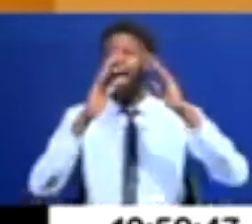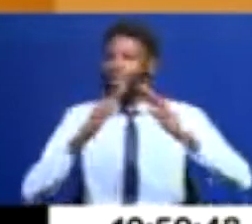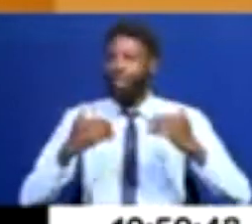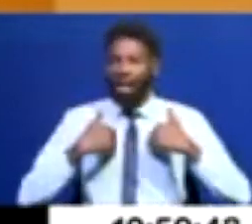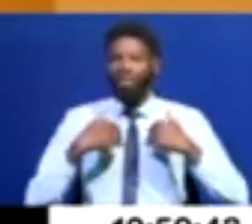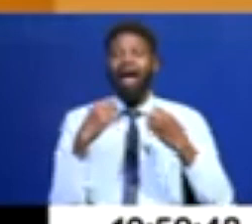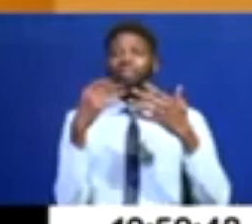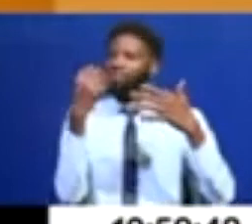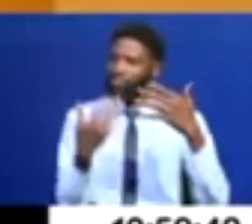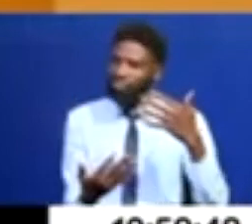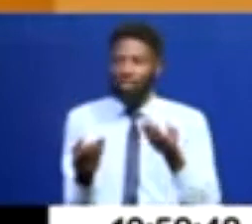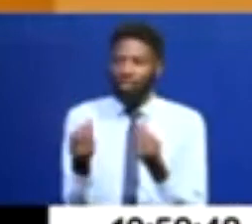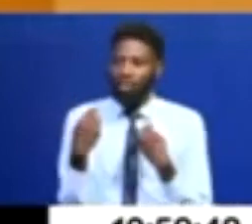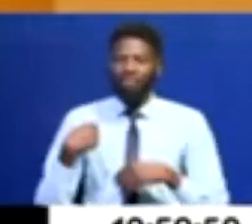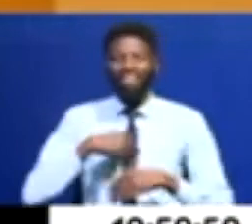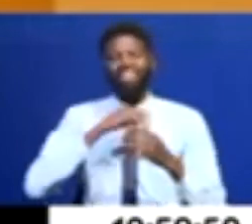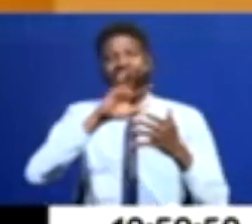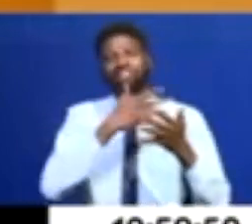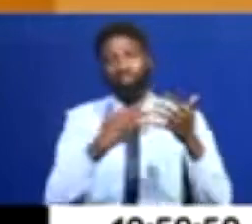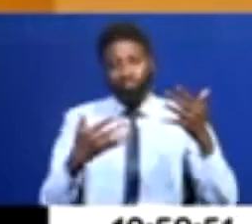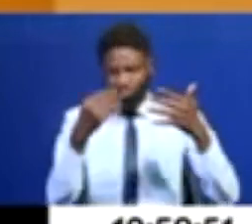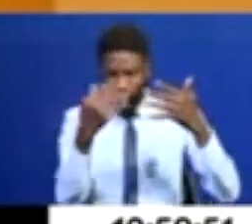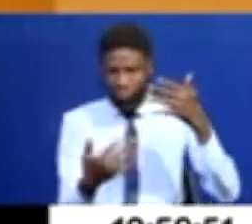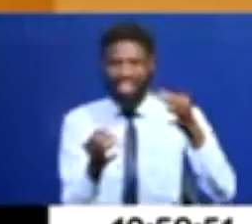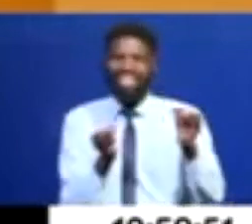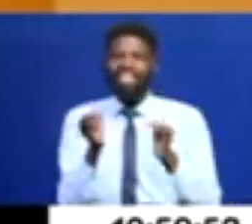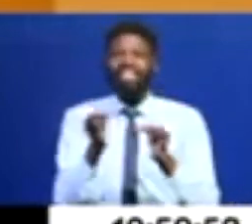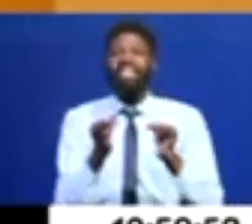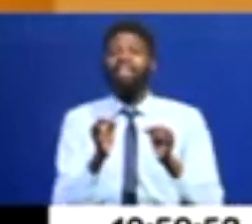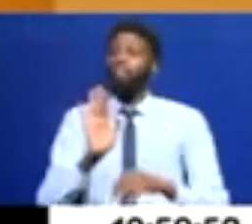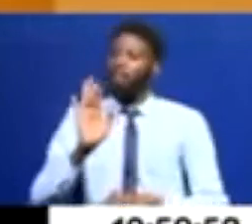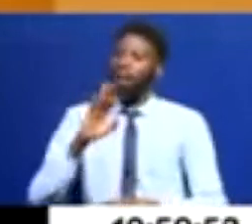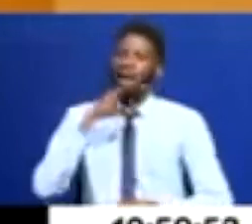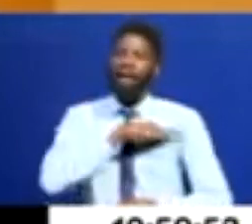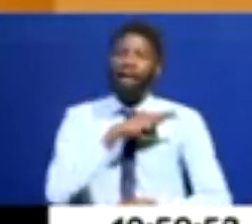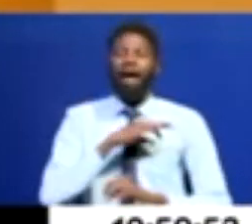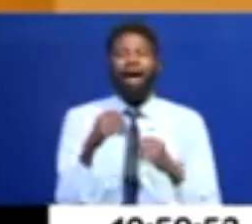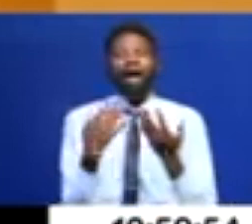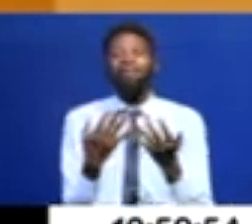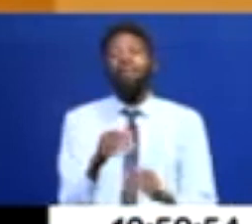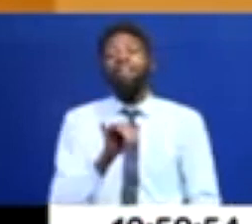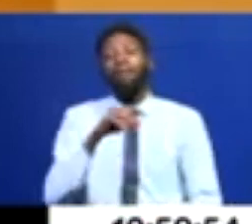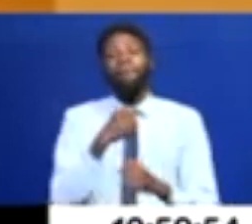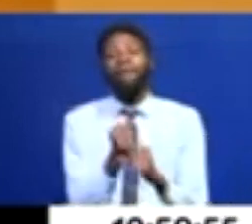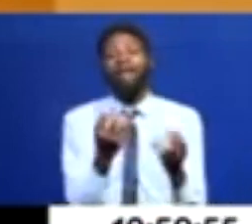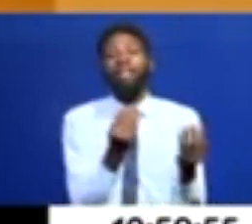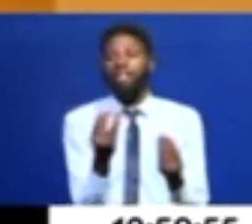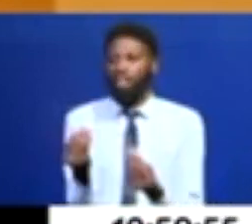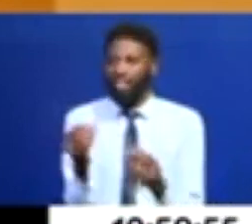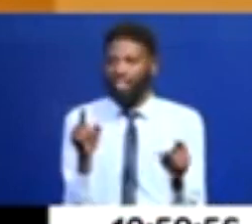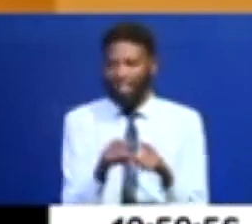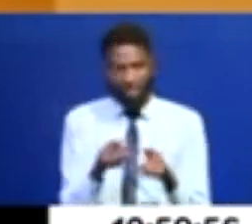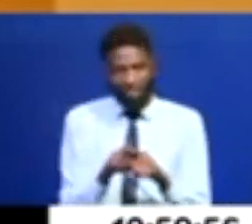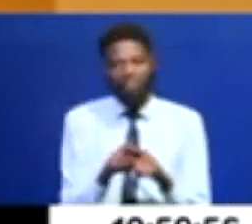and give us a schedule, on the schedule, tell us how much revenue they have earned. Now, this makes it simple, and the tax